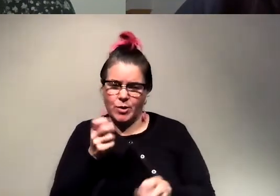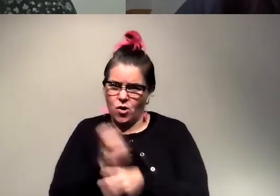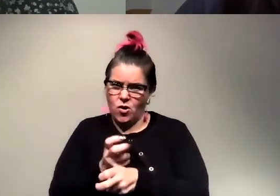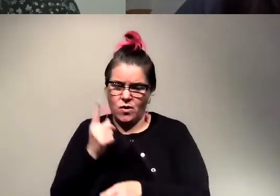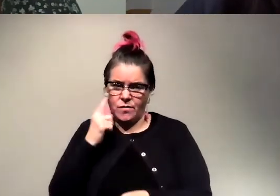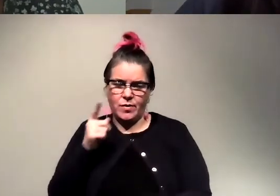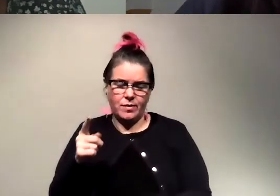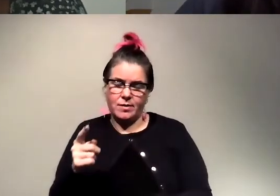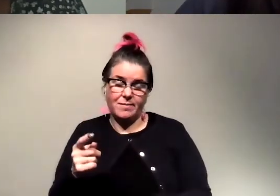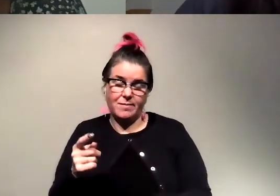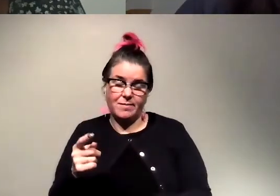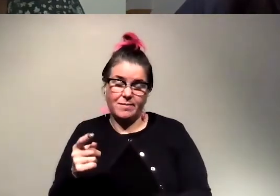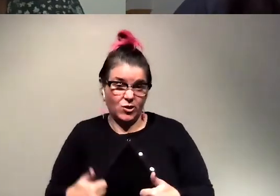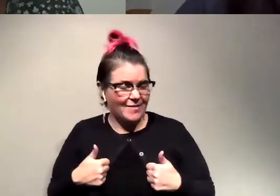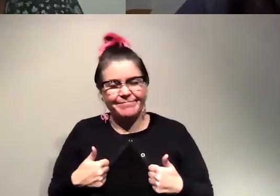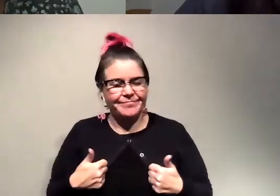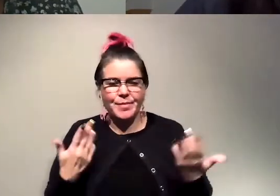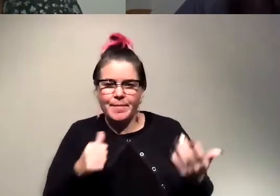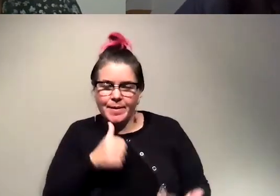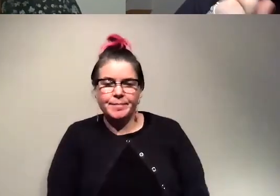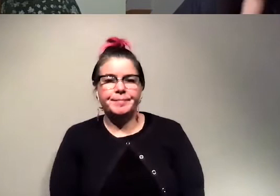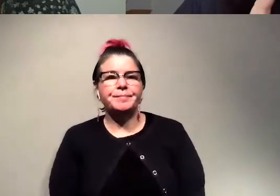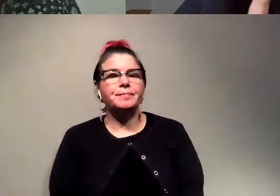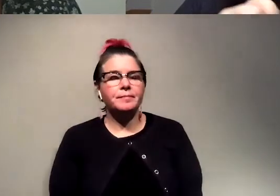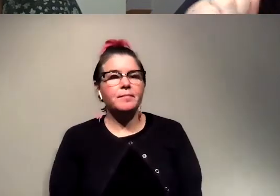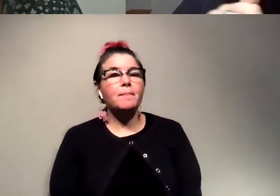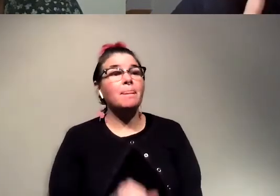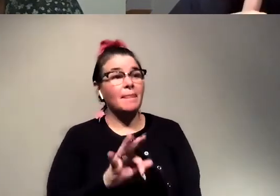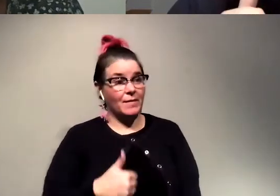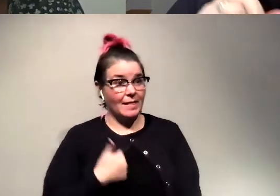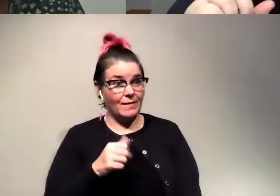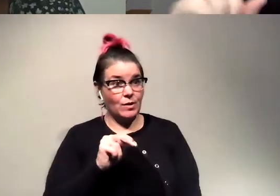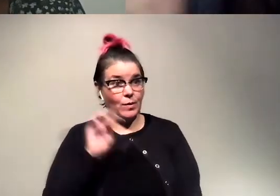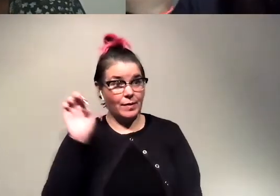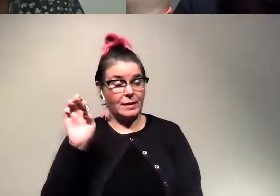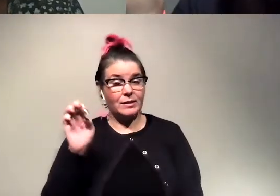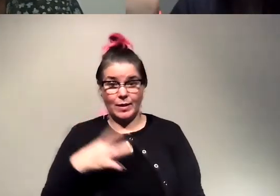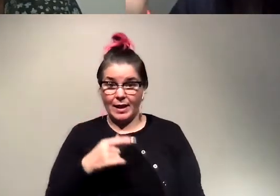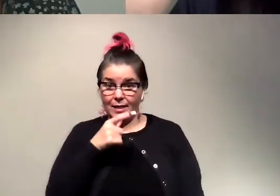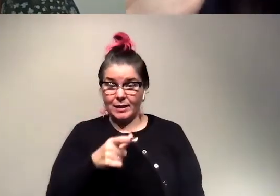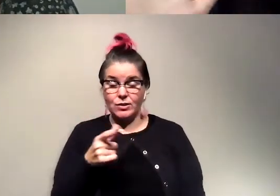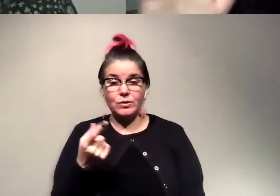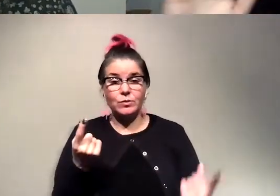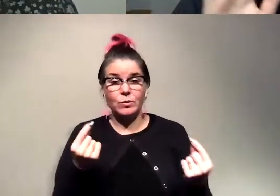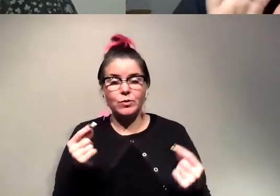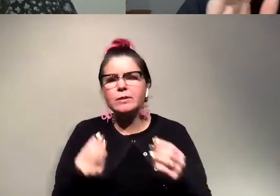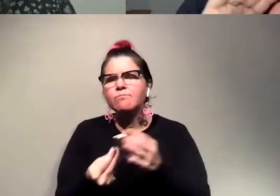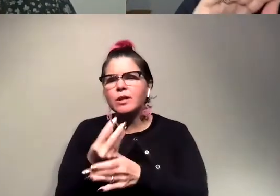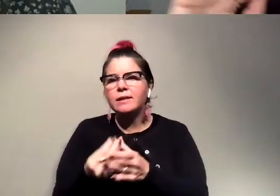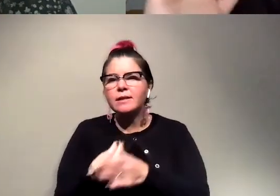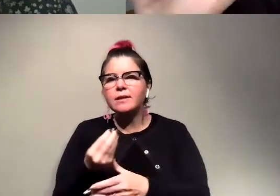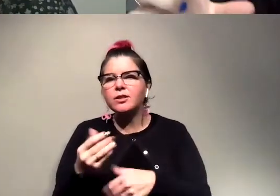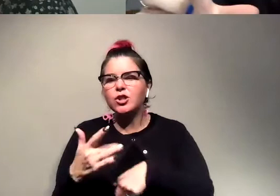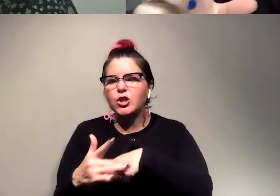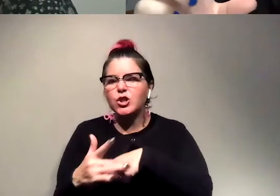not survive. Fair enough. If you live in the Northeast and you like lizards, though, just look in the spring and like early